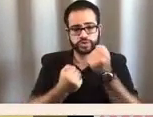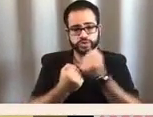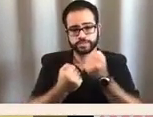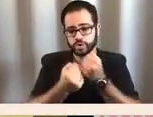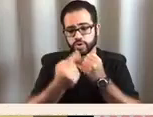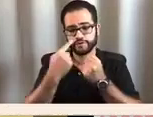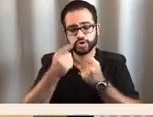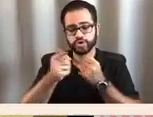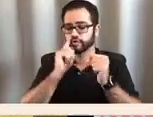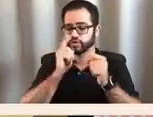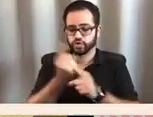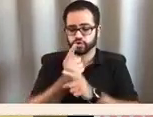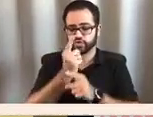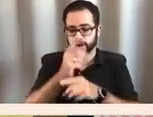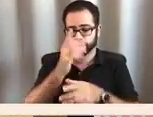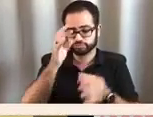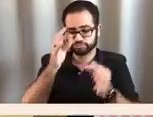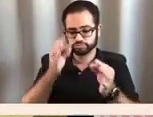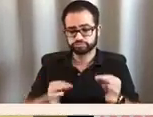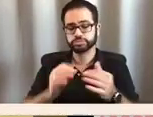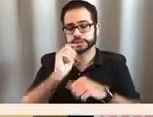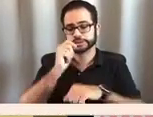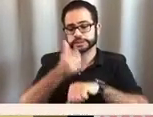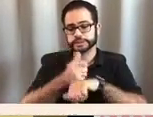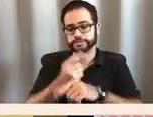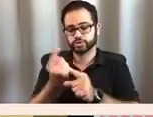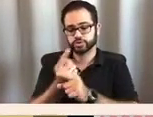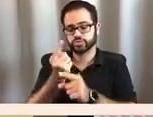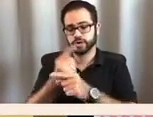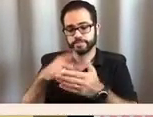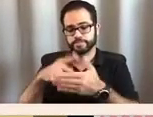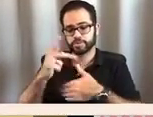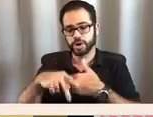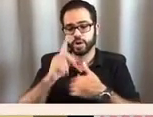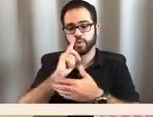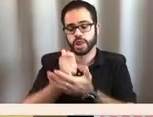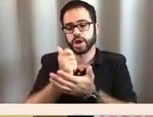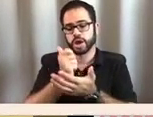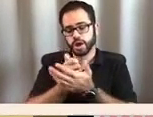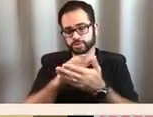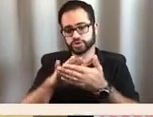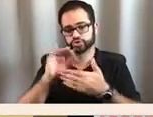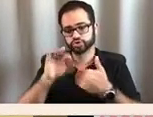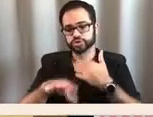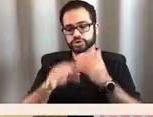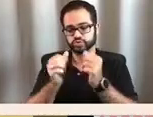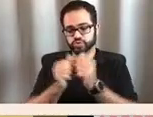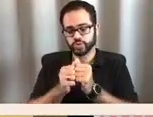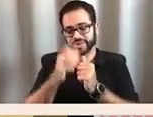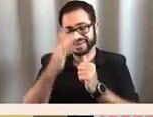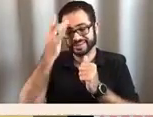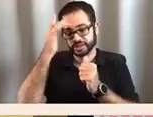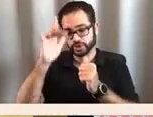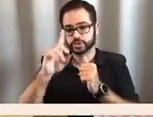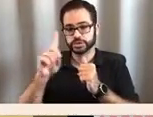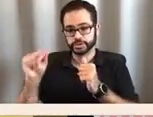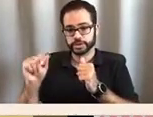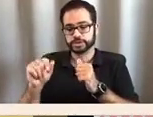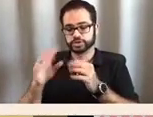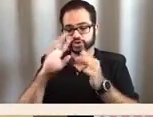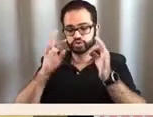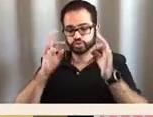right choice and creating the right programs that will help students with intellectual disabilities choose